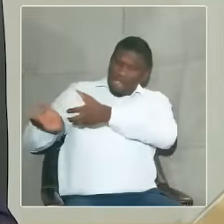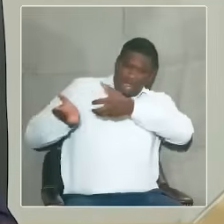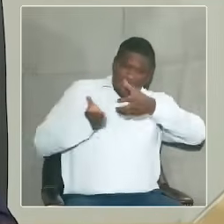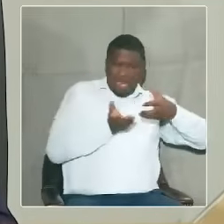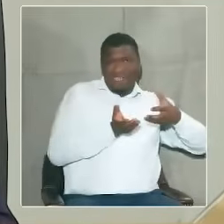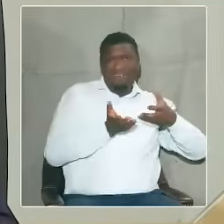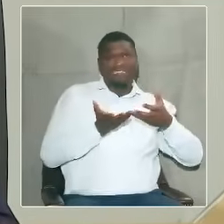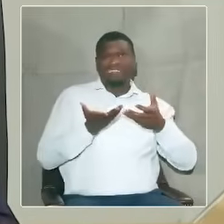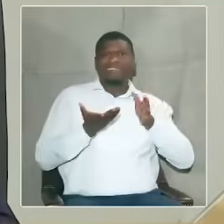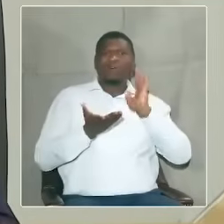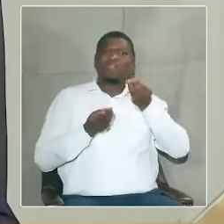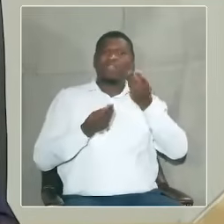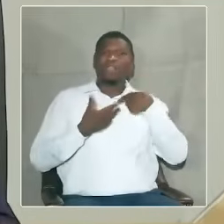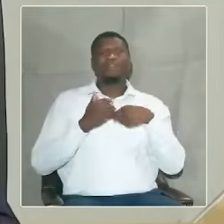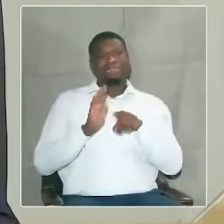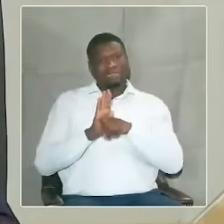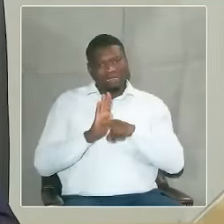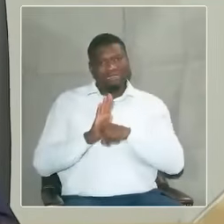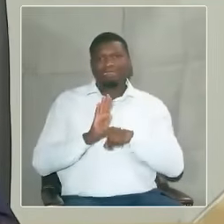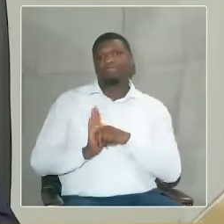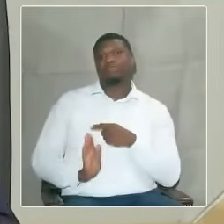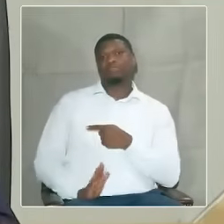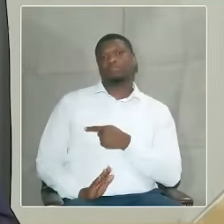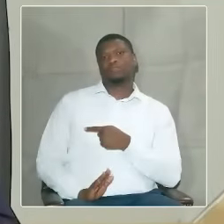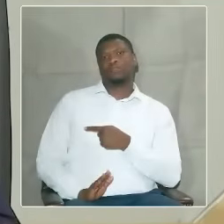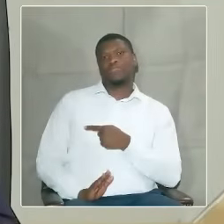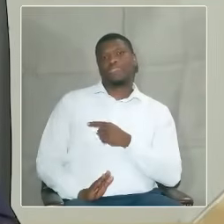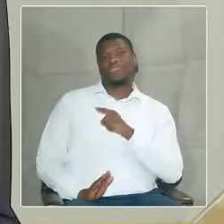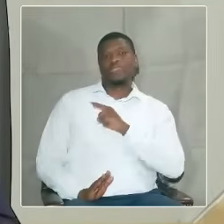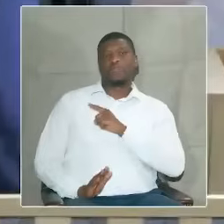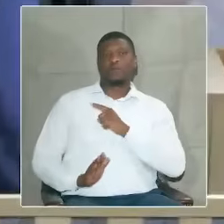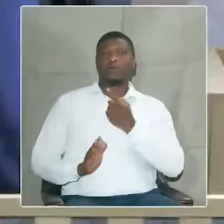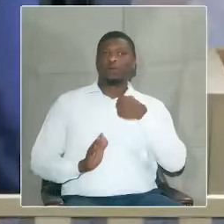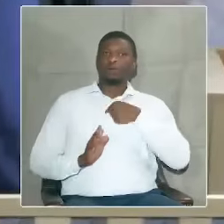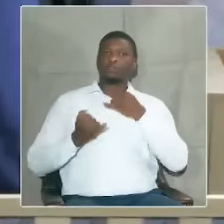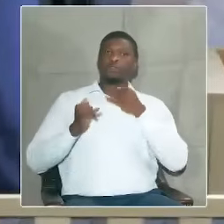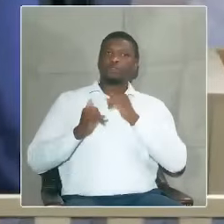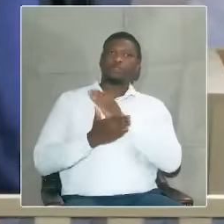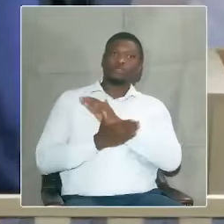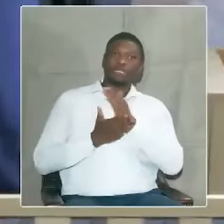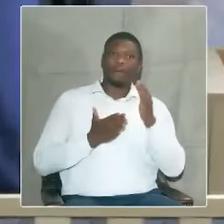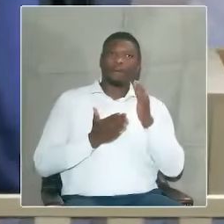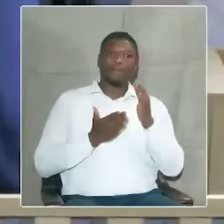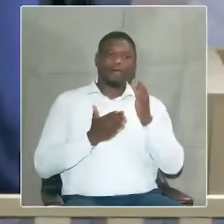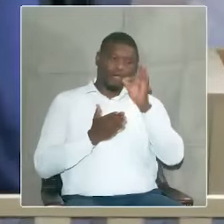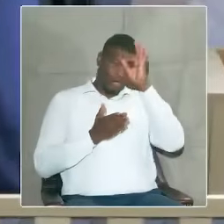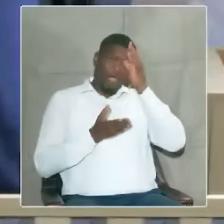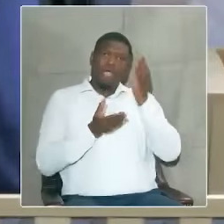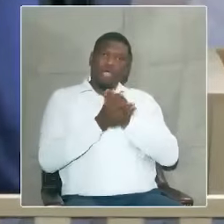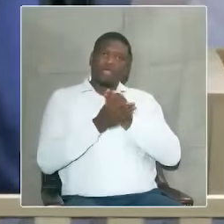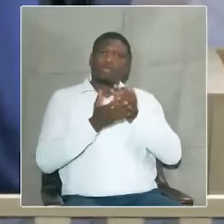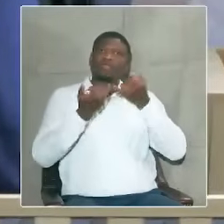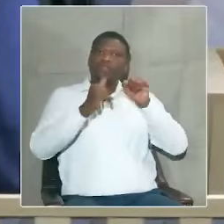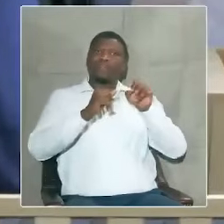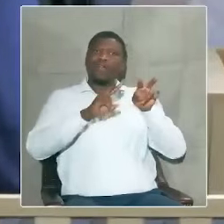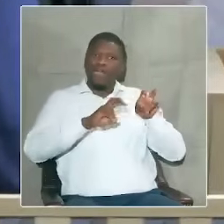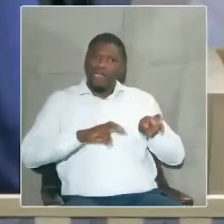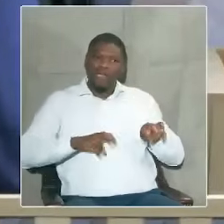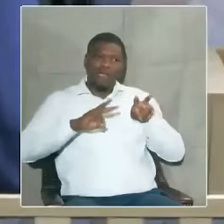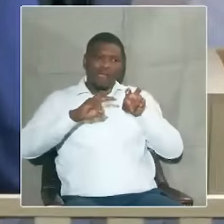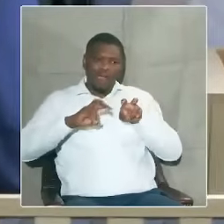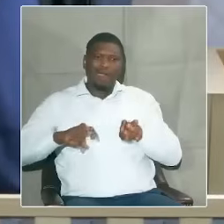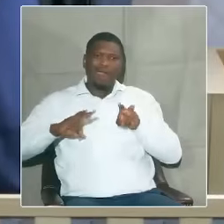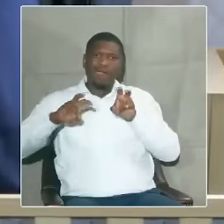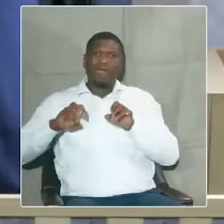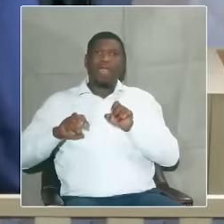affect, it will have a detrimental effect on the investigation of the cases. It will